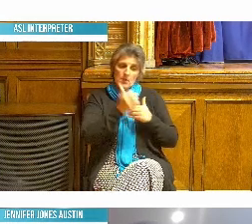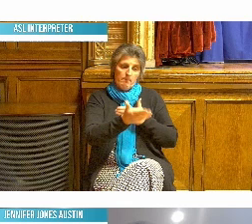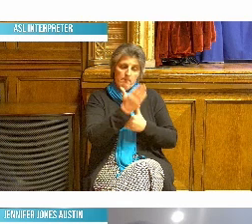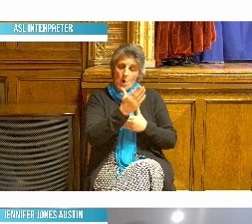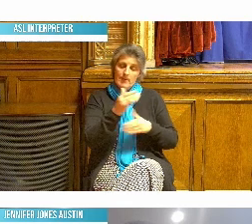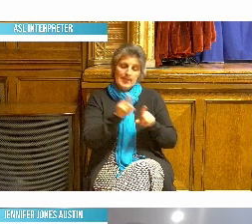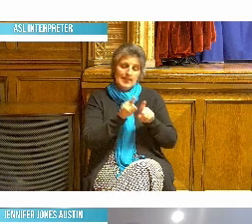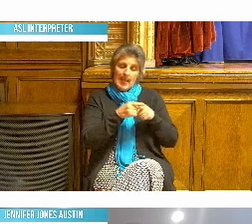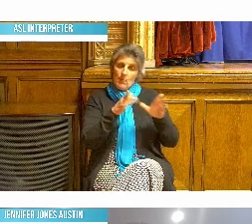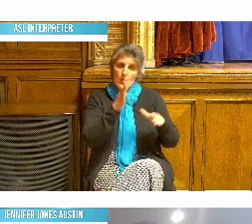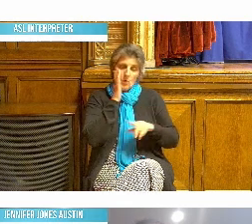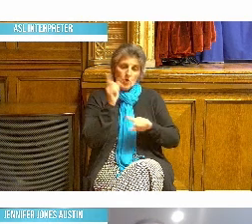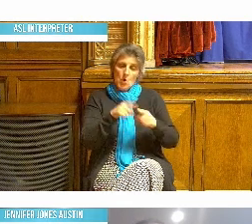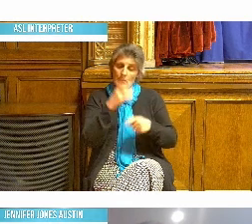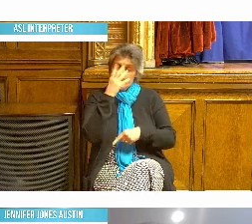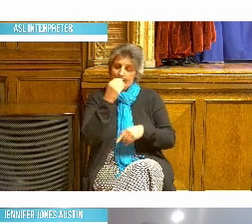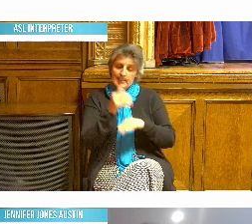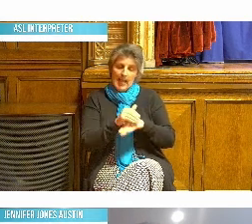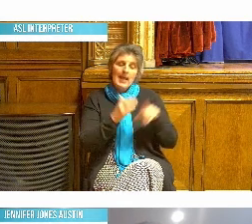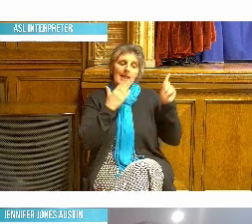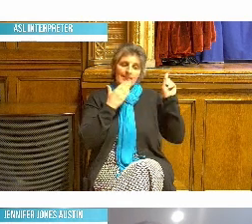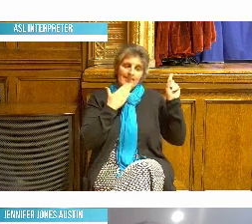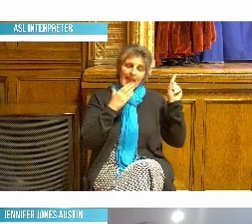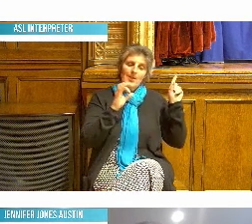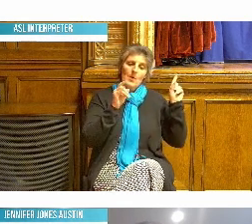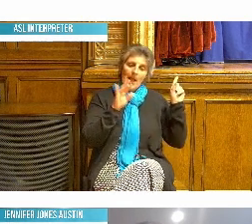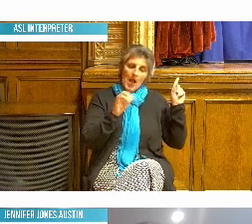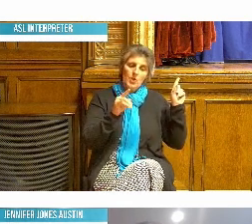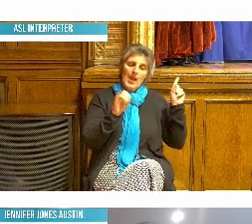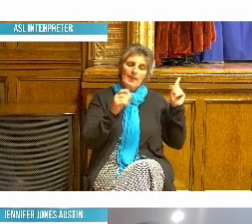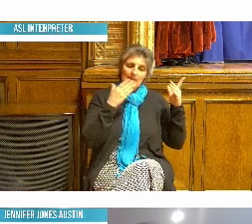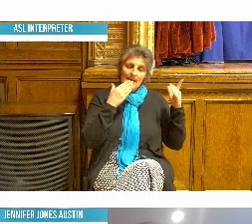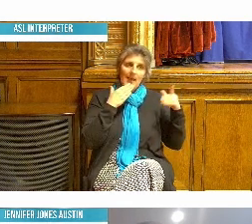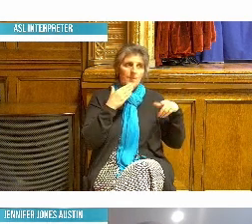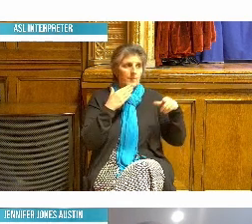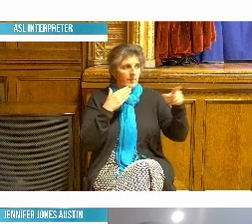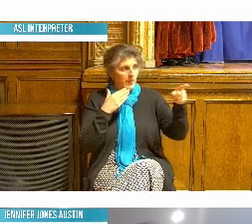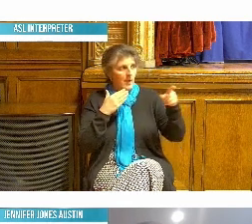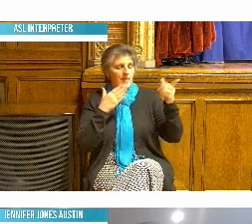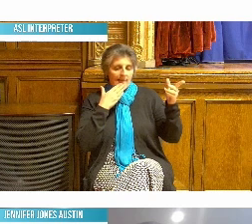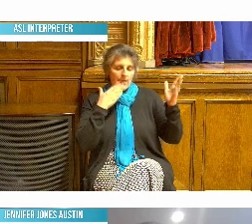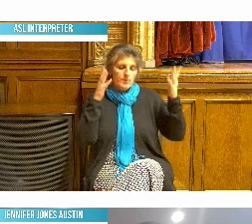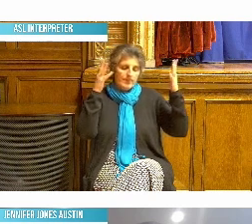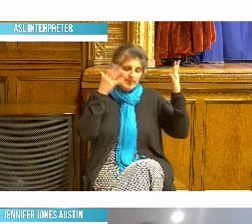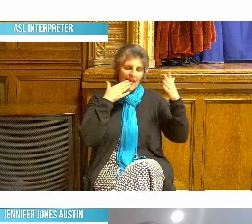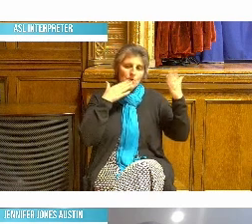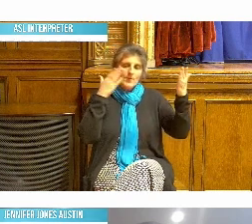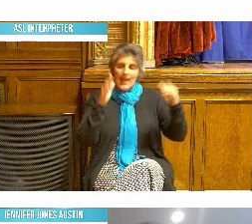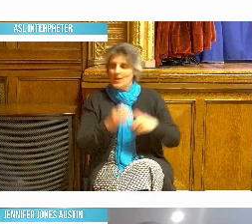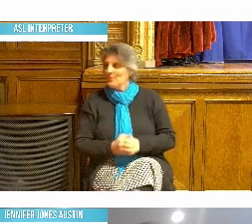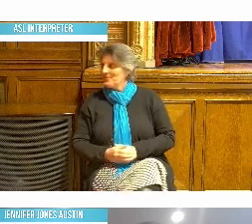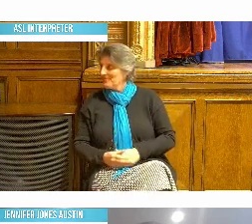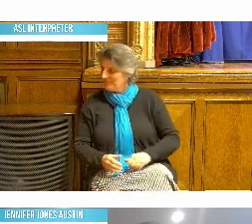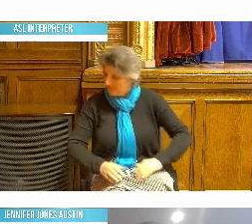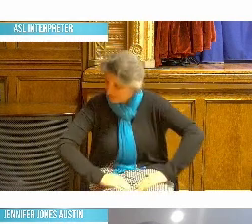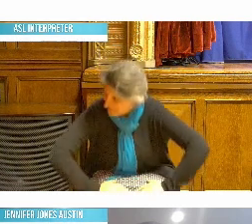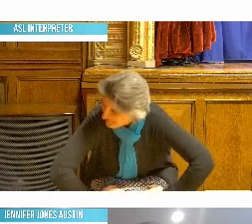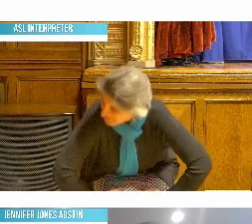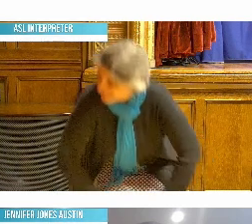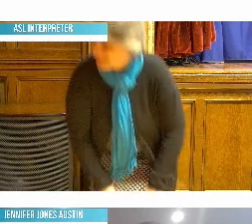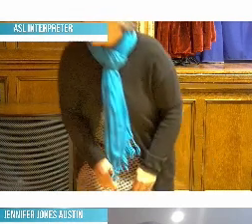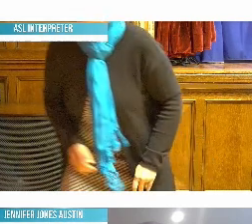the same way we're going to go to sleep tonight. Thank you, Elder Adams. Thank you. Okay, thank you. You're welcome. Thank you. Thank you.